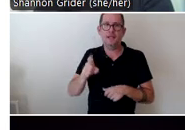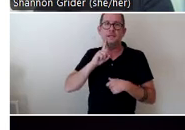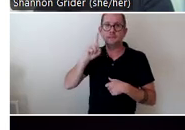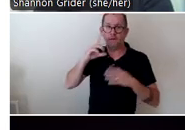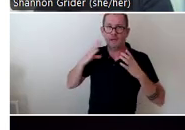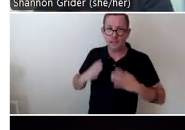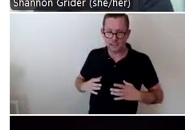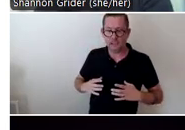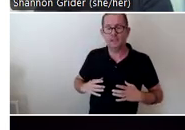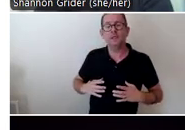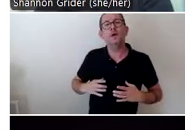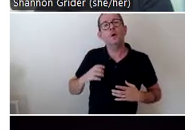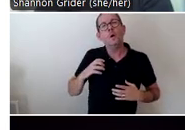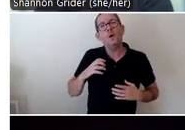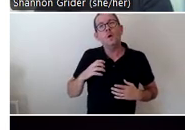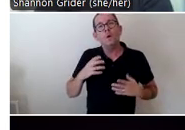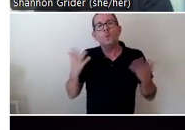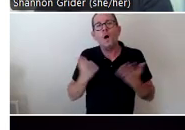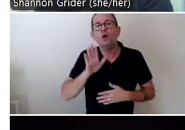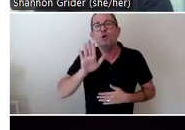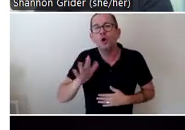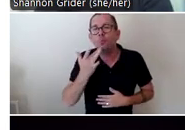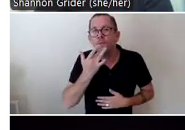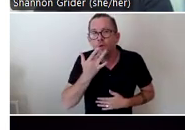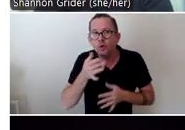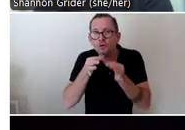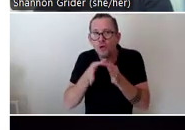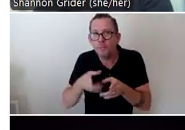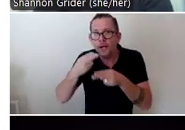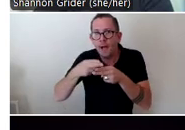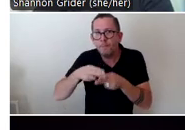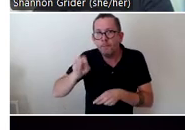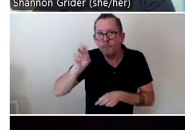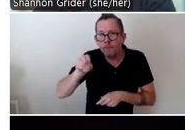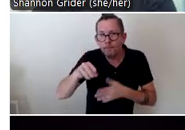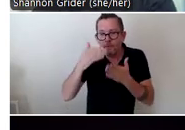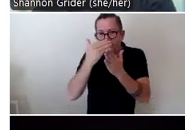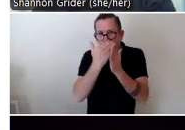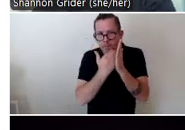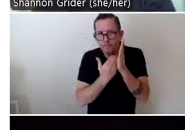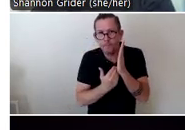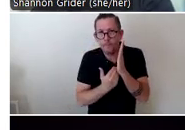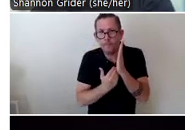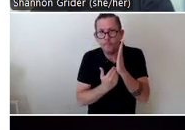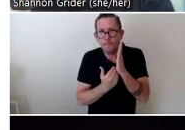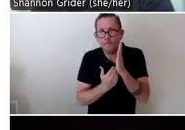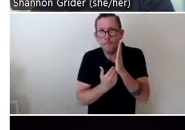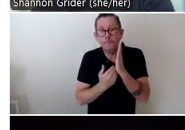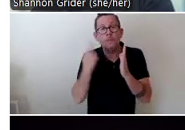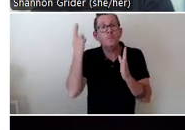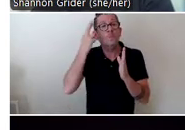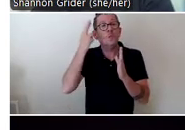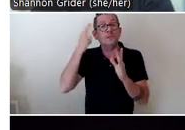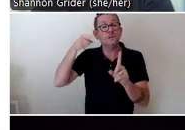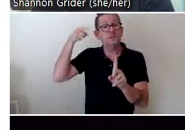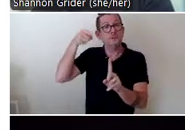your interpreters and such, you can always ask the deaf client ahead of time to say, do you have a preferred interpreter?